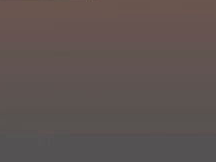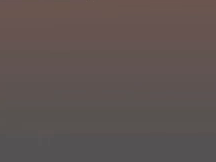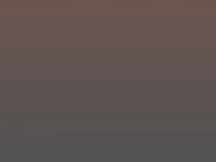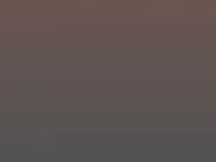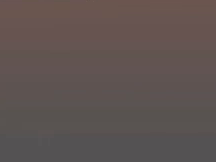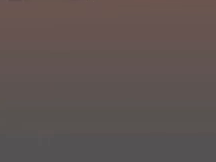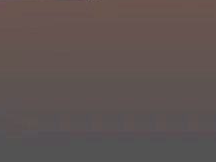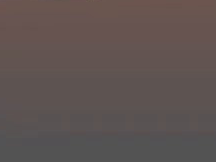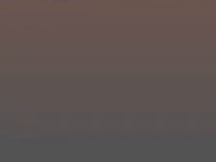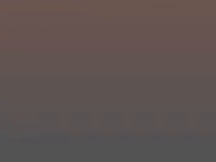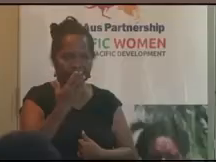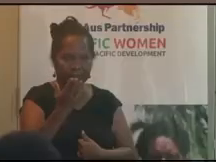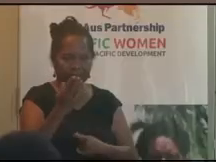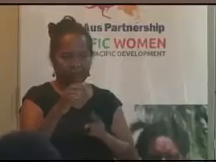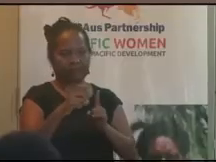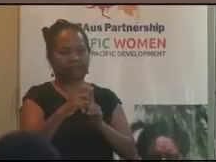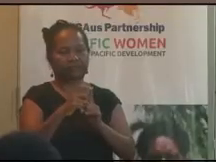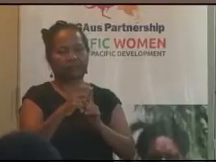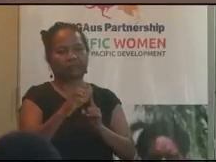Thank you, Dulciana.